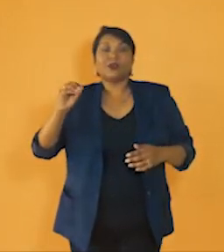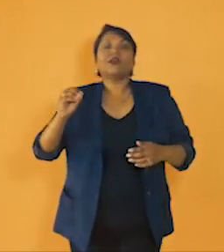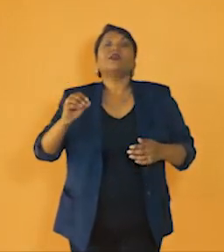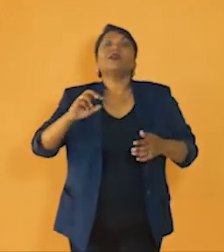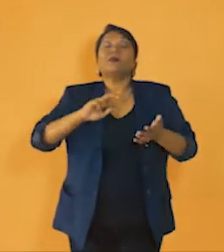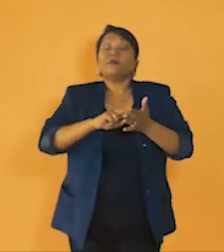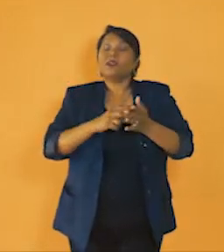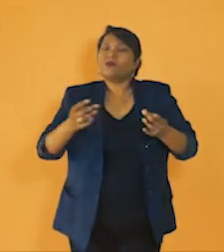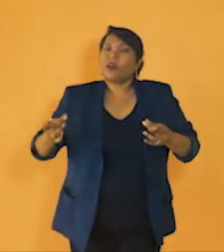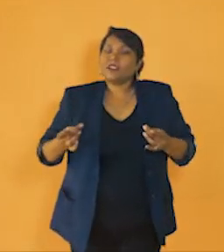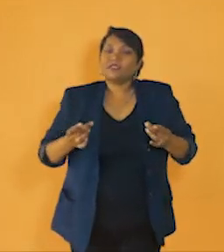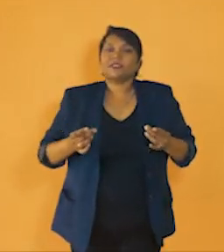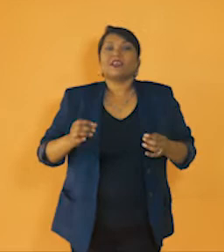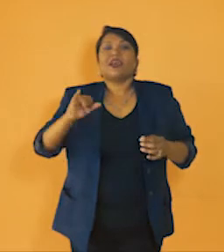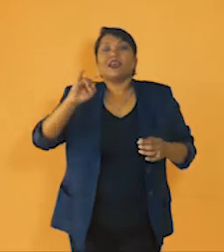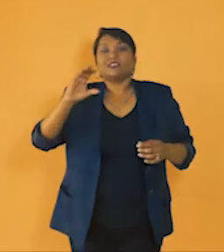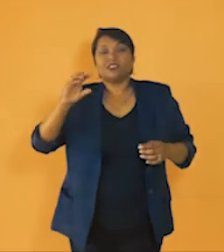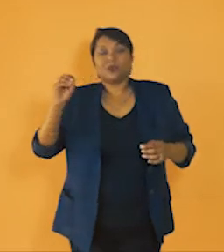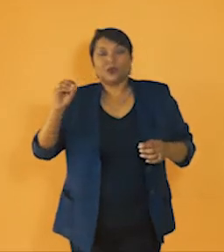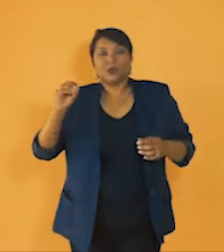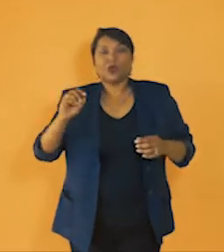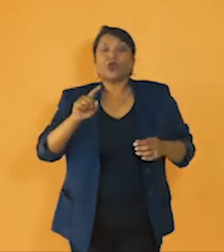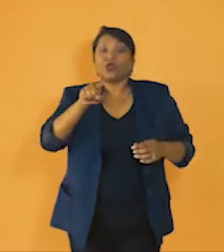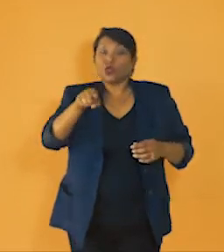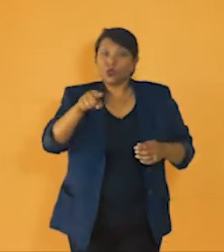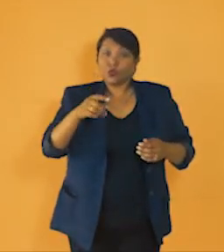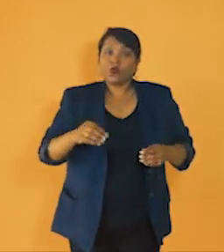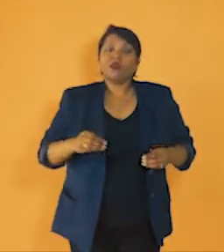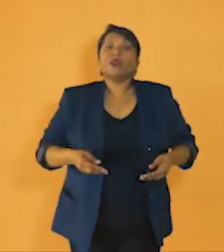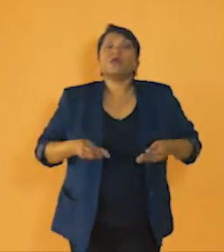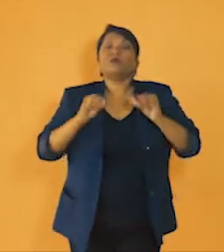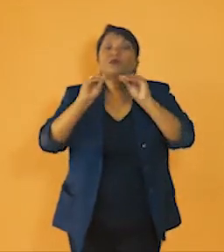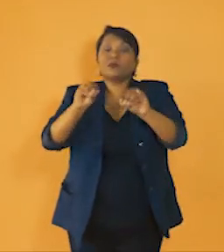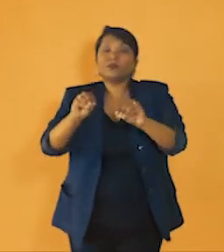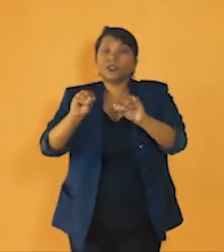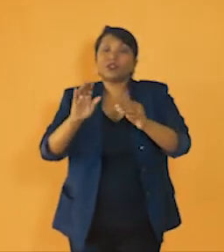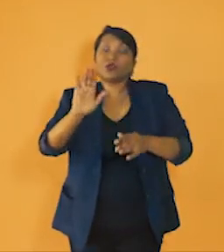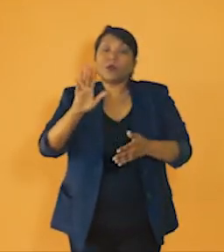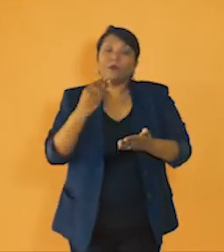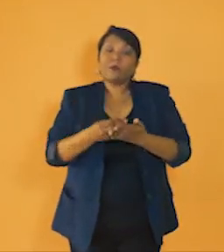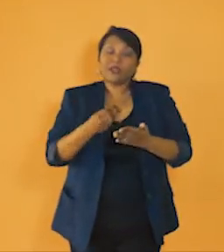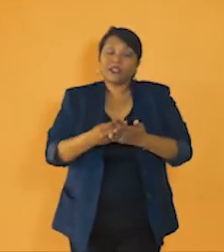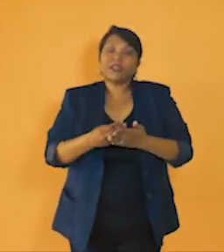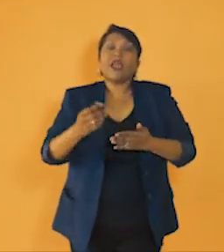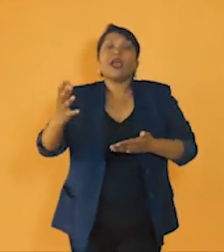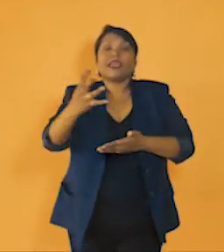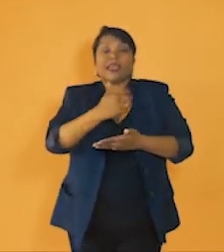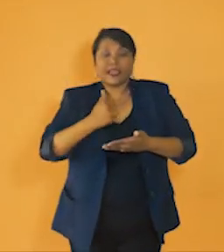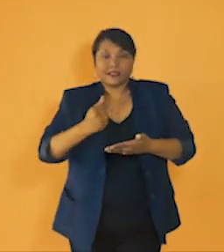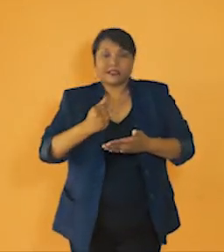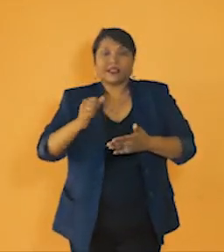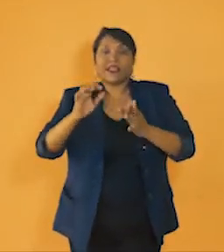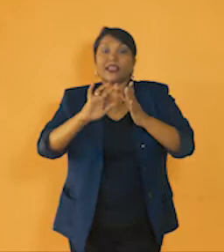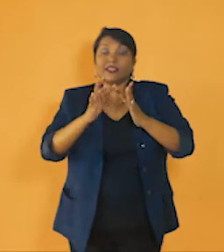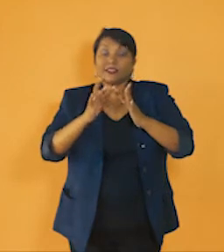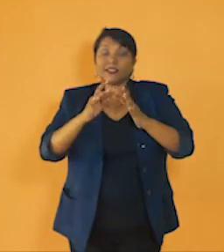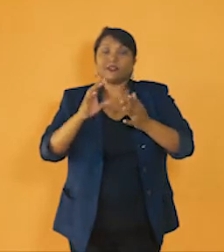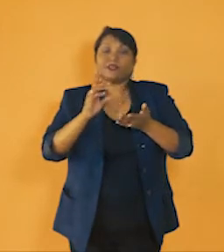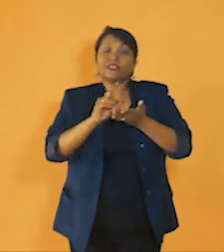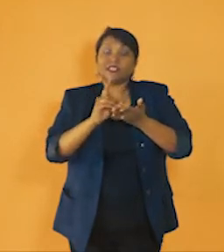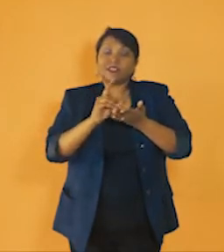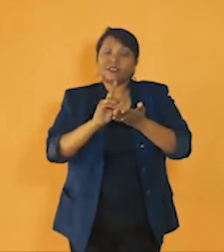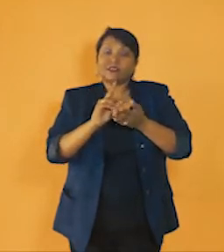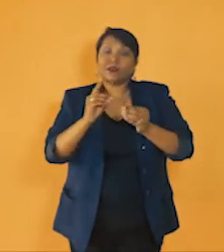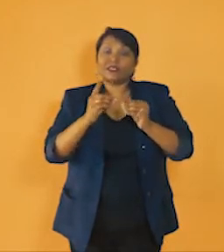the investor a crypto coin in return for investment. Satoshi Nakamoto is thought to have designed and created